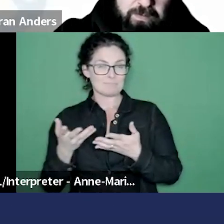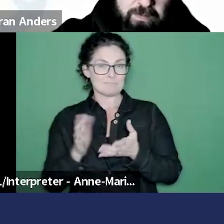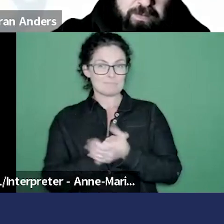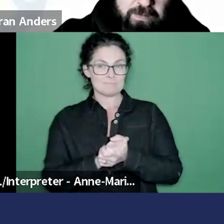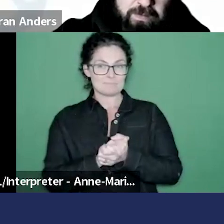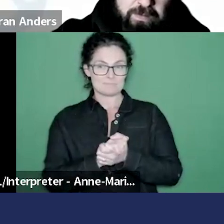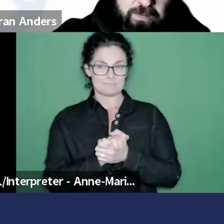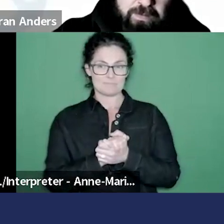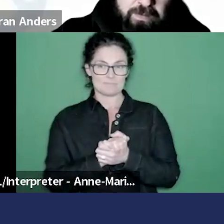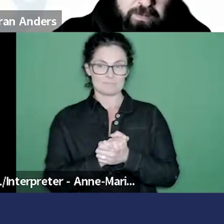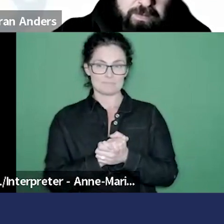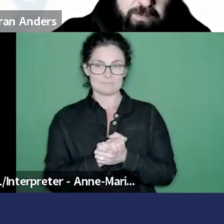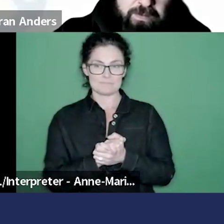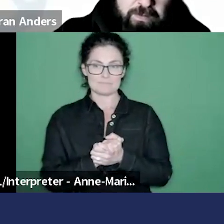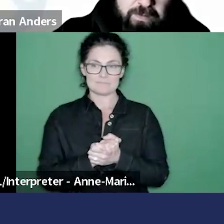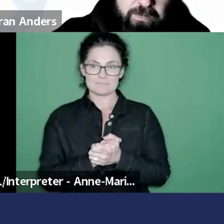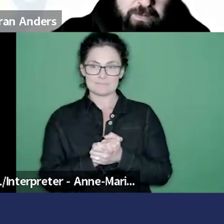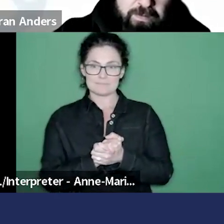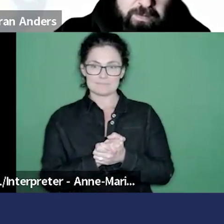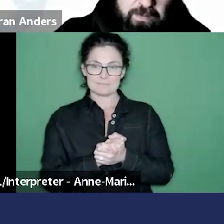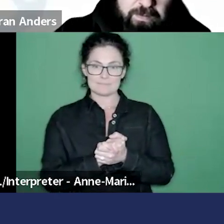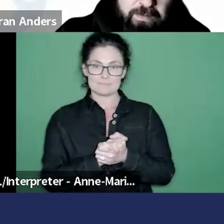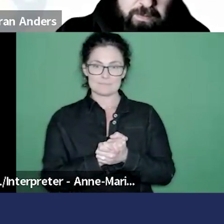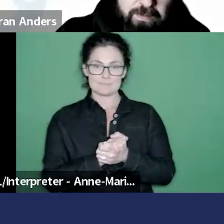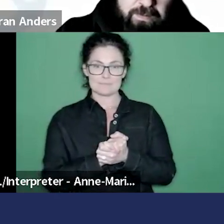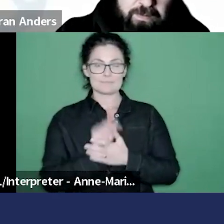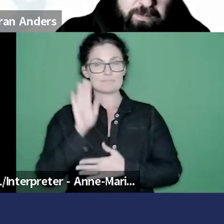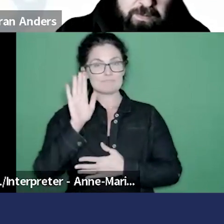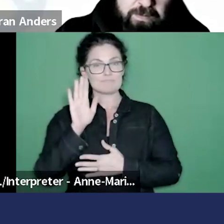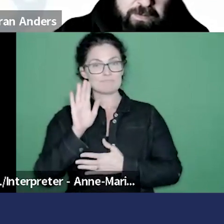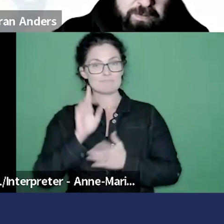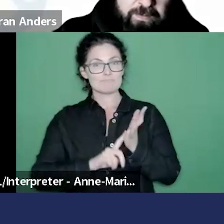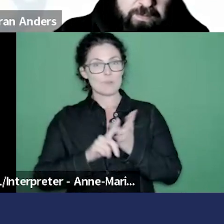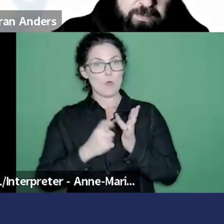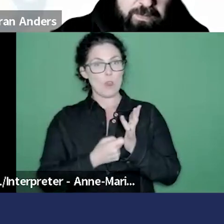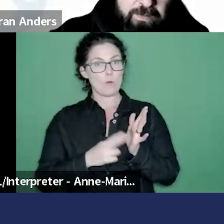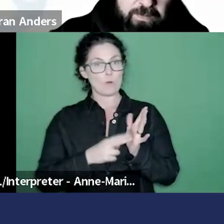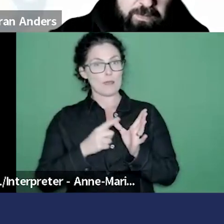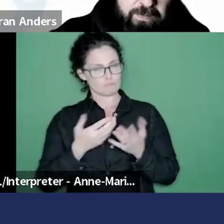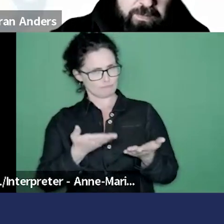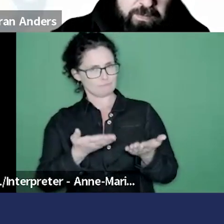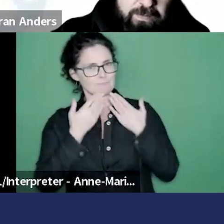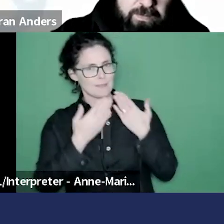you all in your thumbnails. I'm happy to. Go ahead, Lorna.